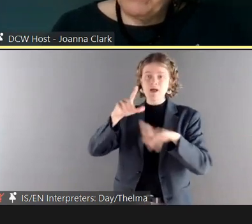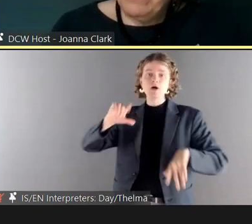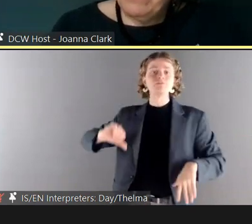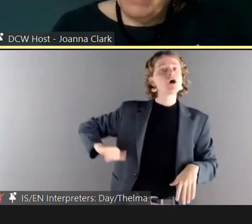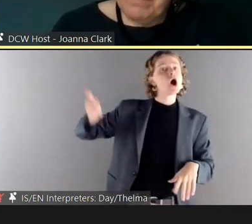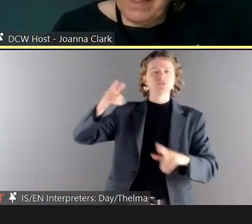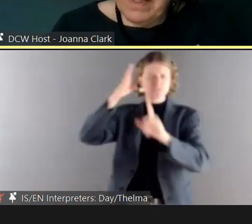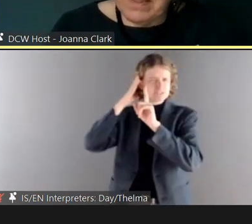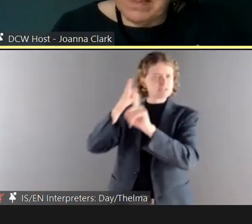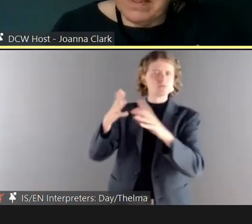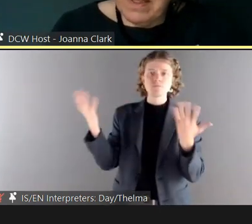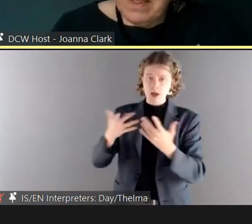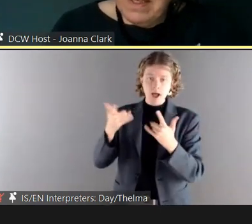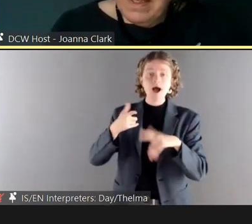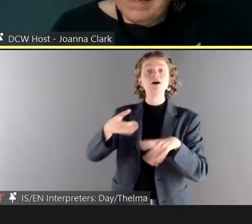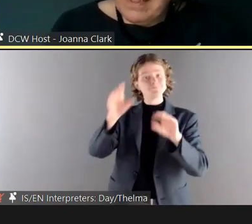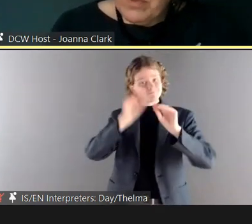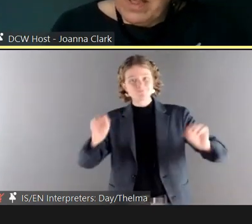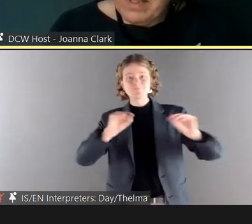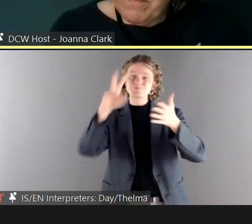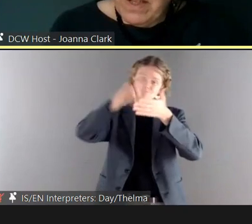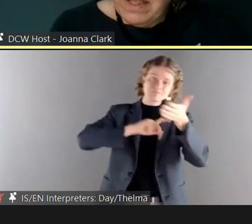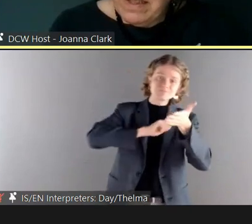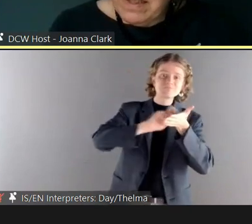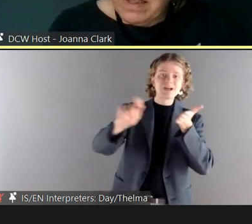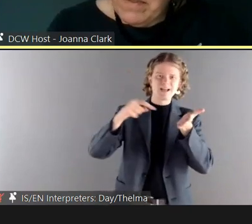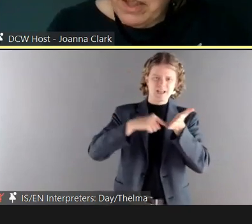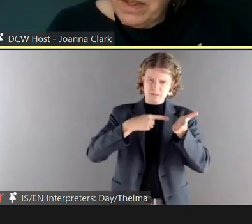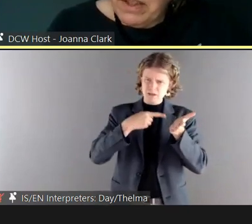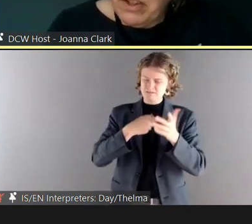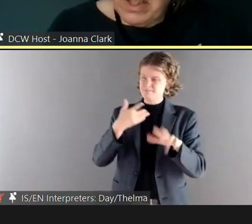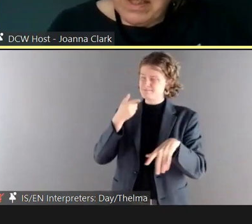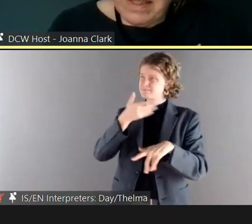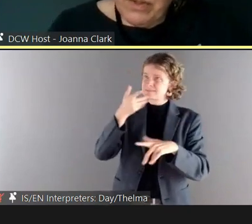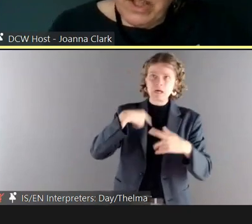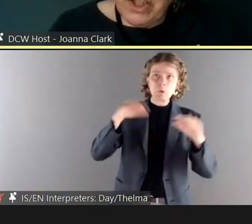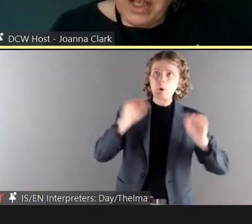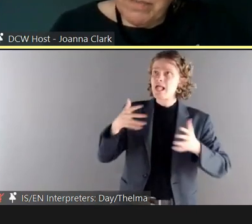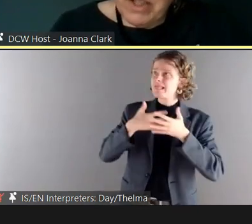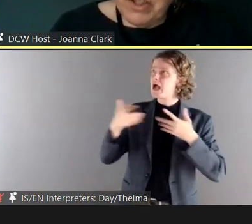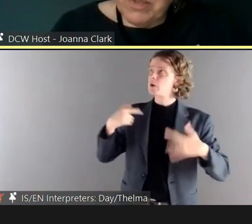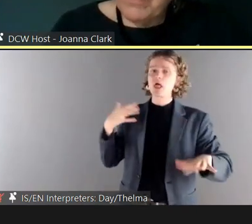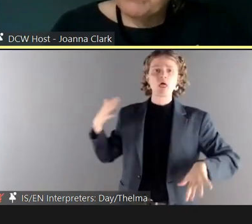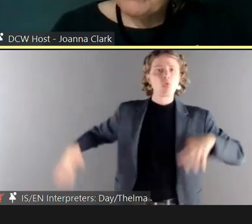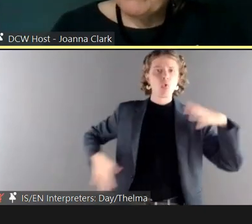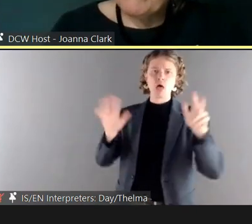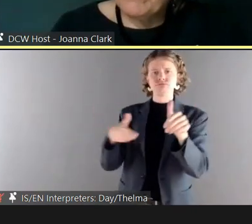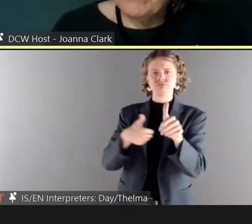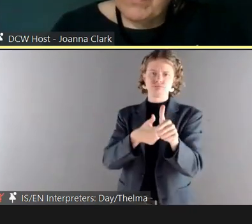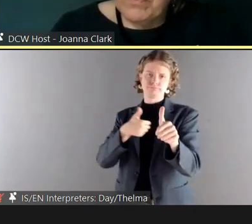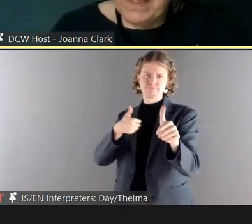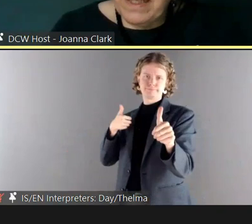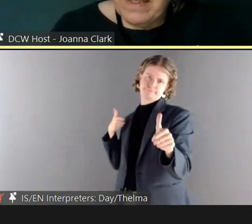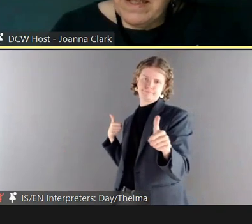up with their hearing peers. This is why it's vital to develop a young child's language as much as possible